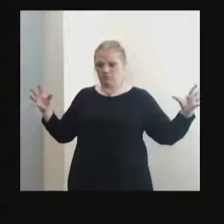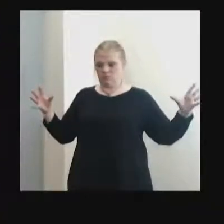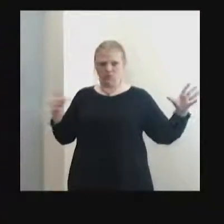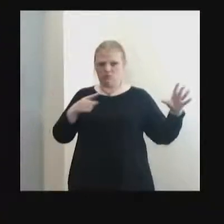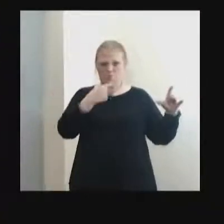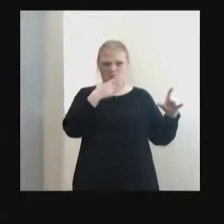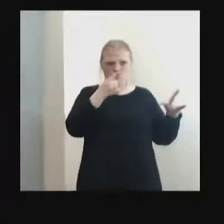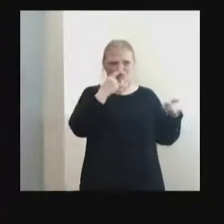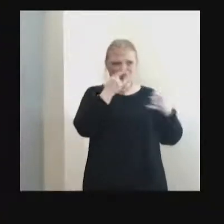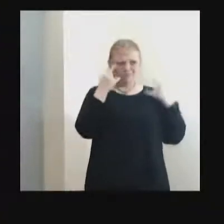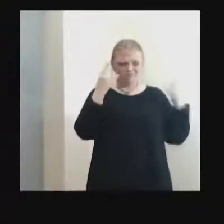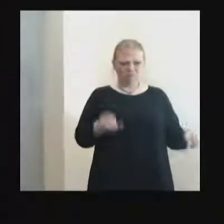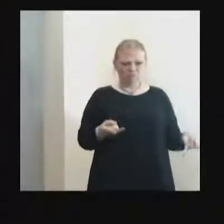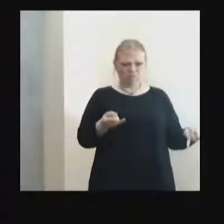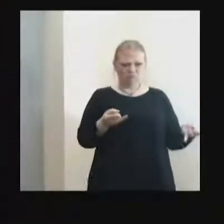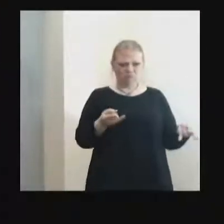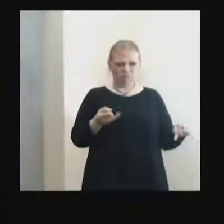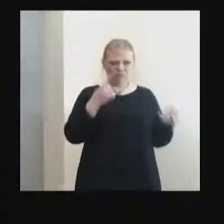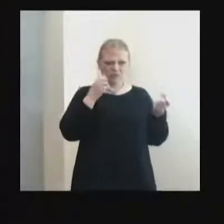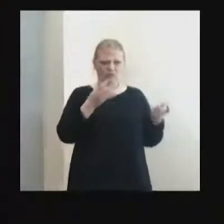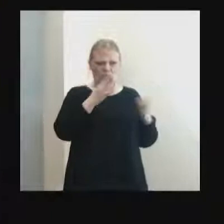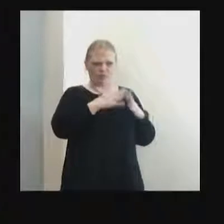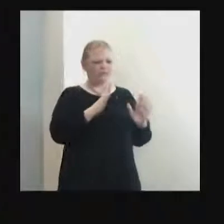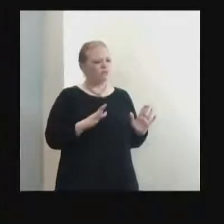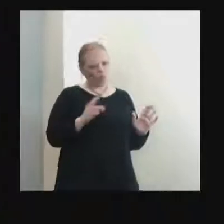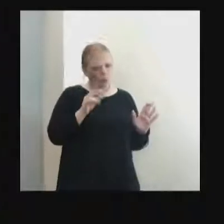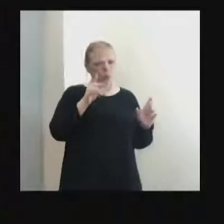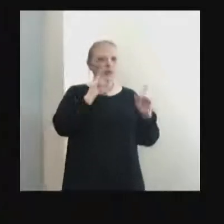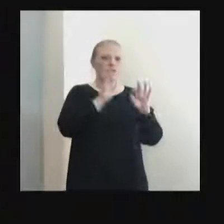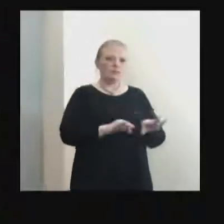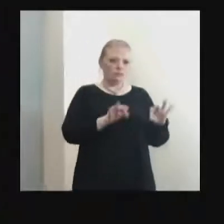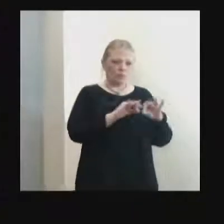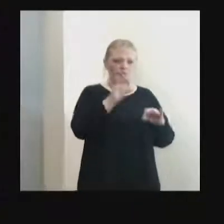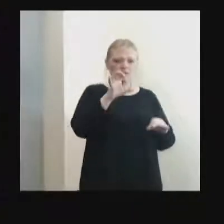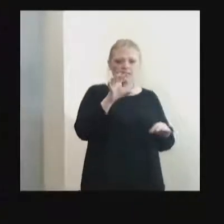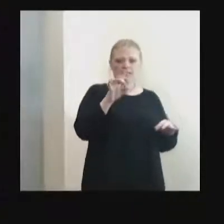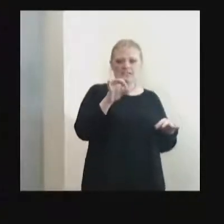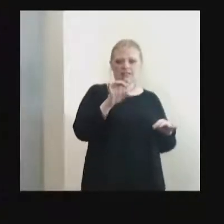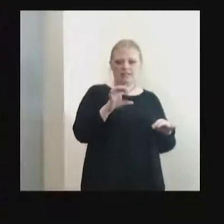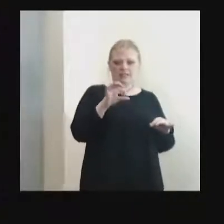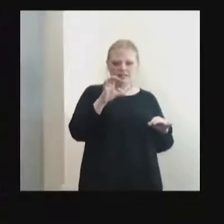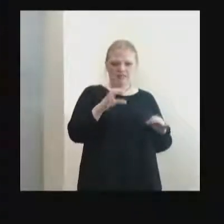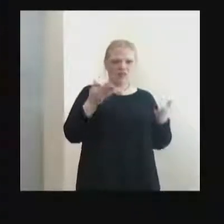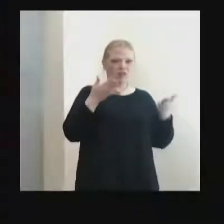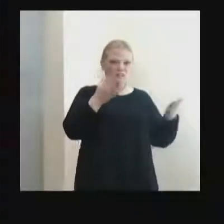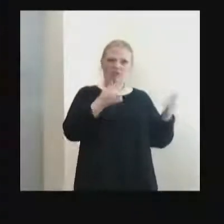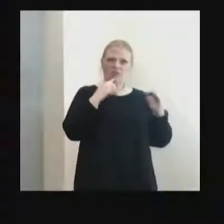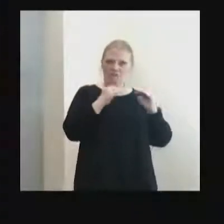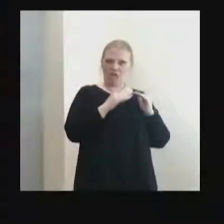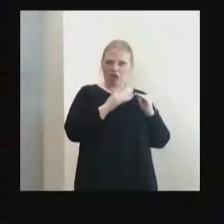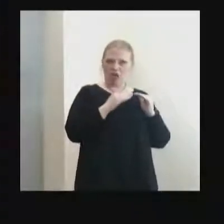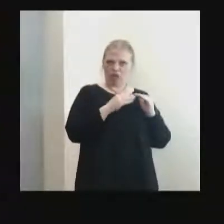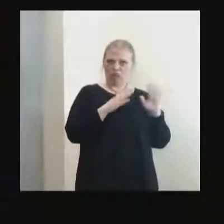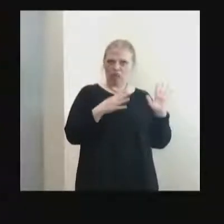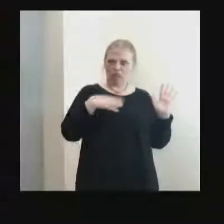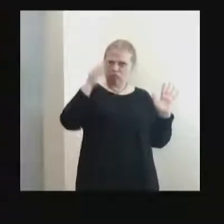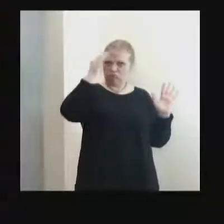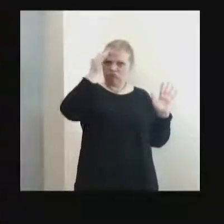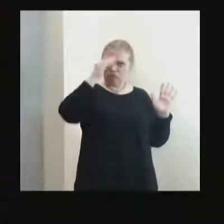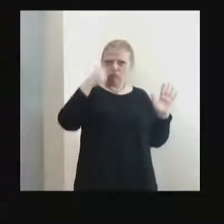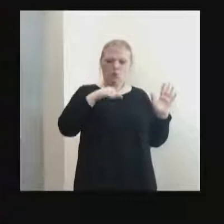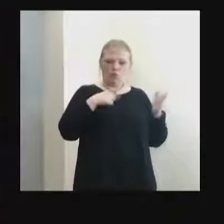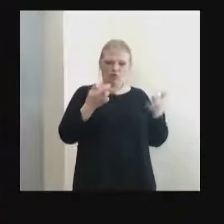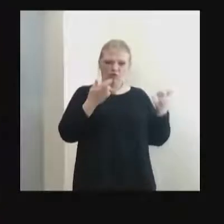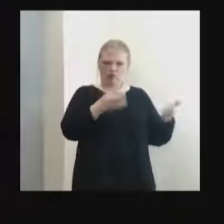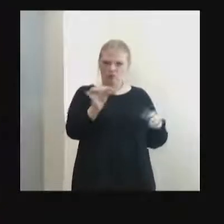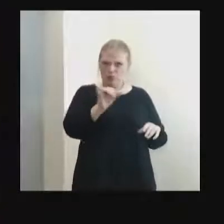take their masks off outdoors in multiple households. I think it's important that the CDC recommendation, which we think is a fair one, and one is we're recommending